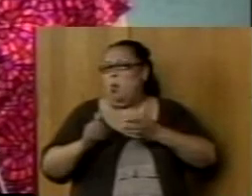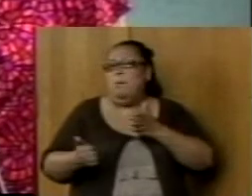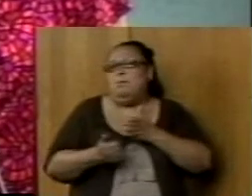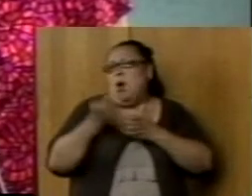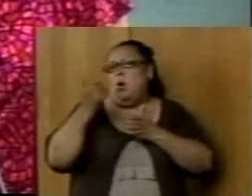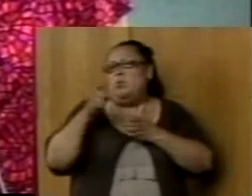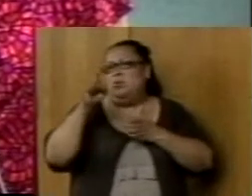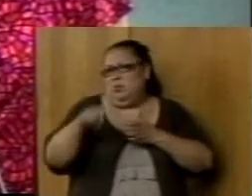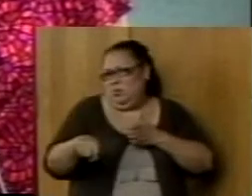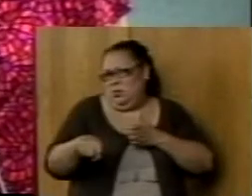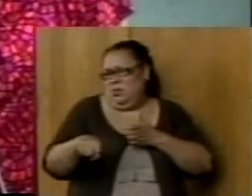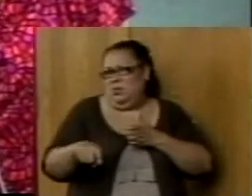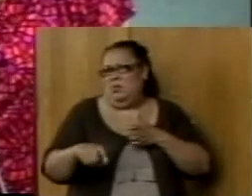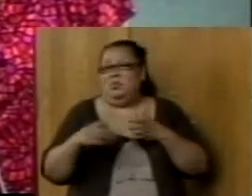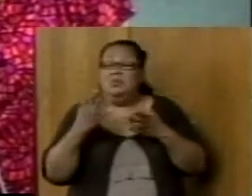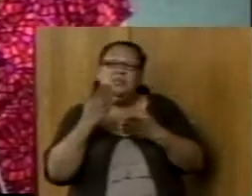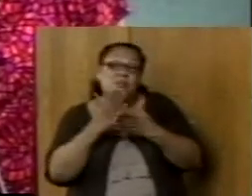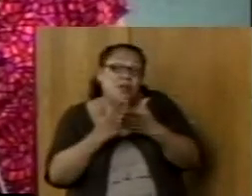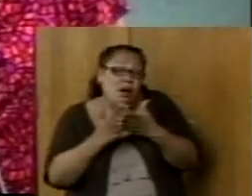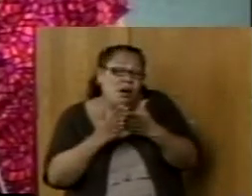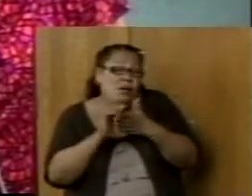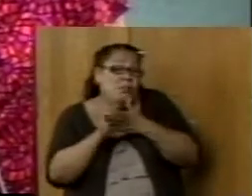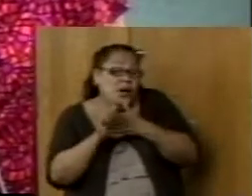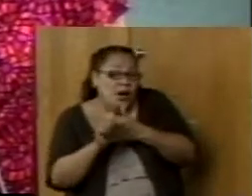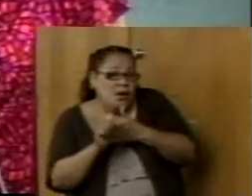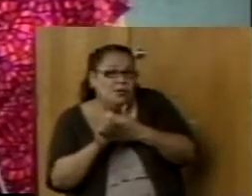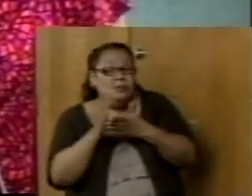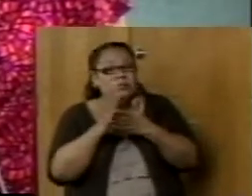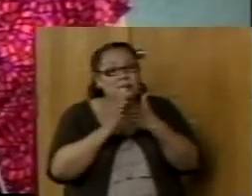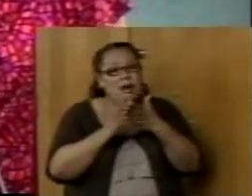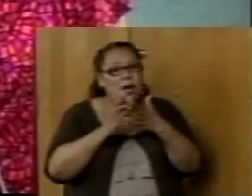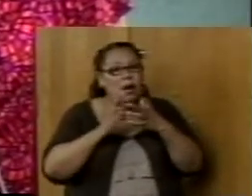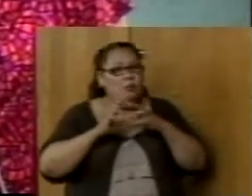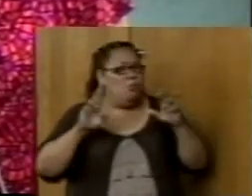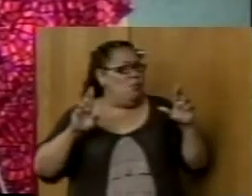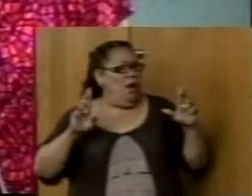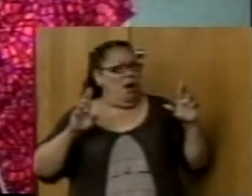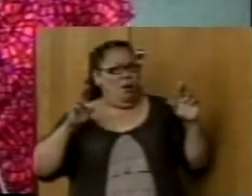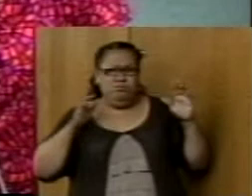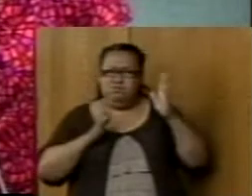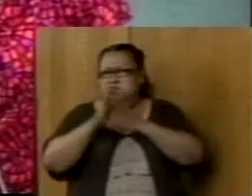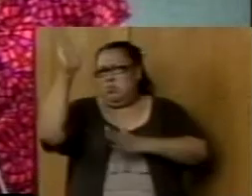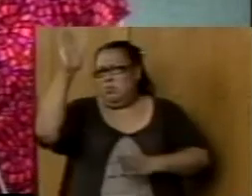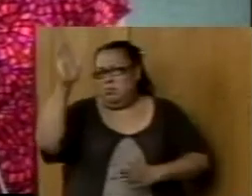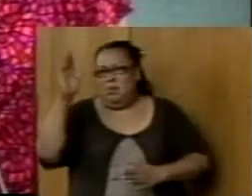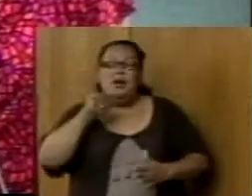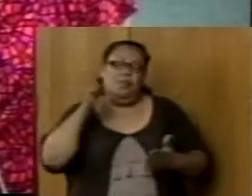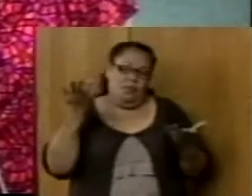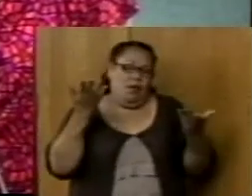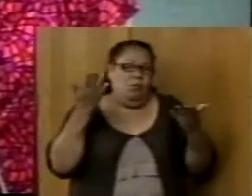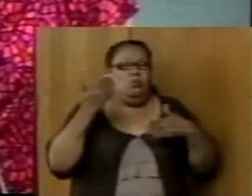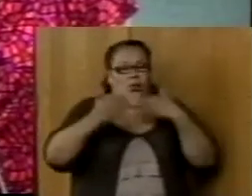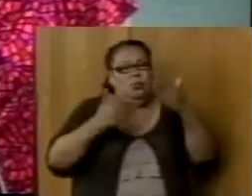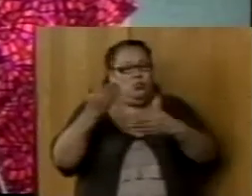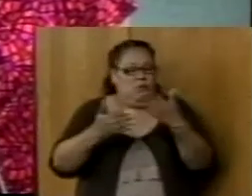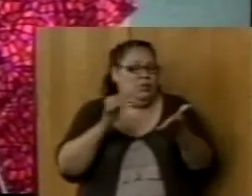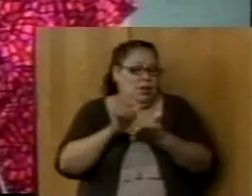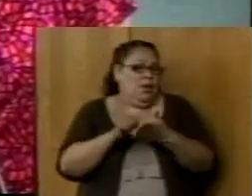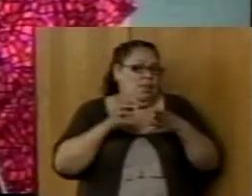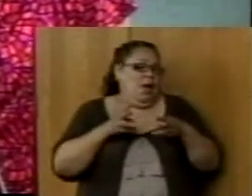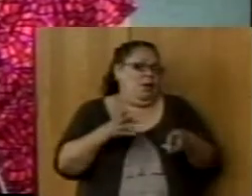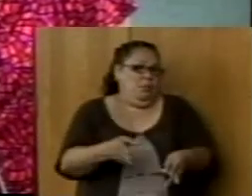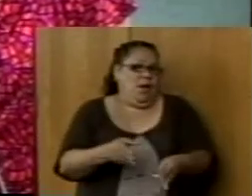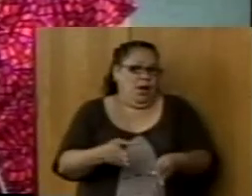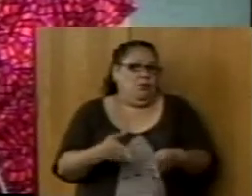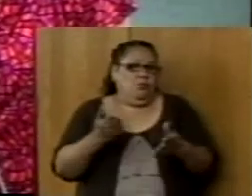need, those schools that need some guidance and some schools that are ready to fly with it, then we are going to proceed in that manner in